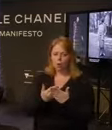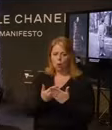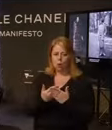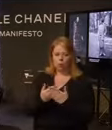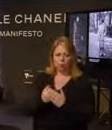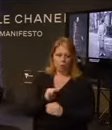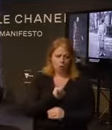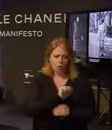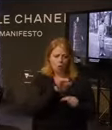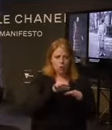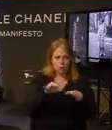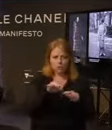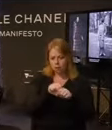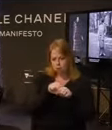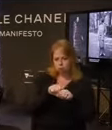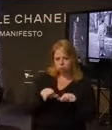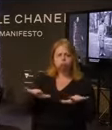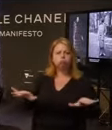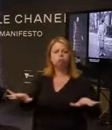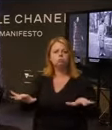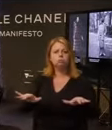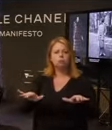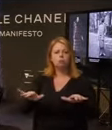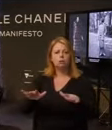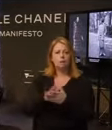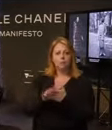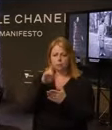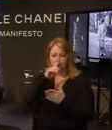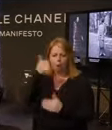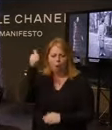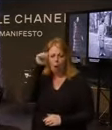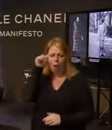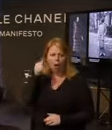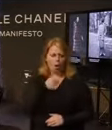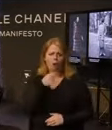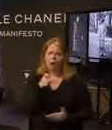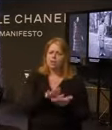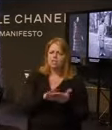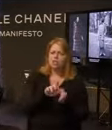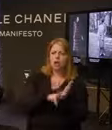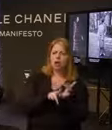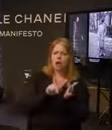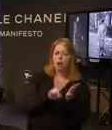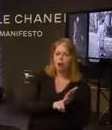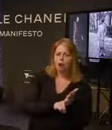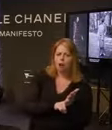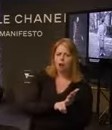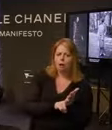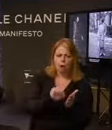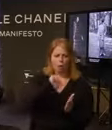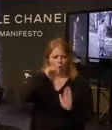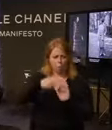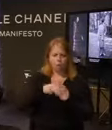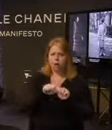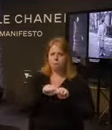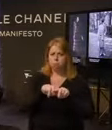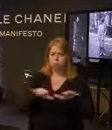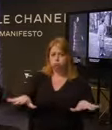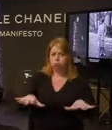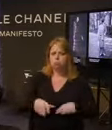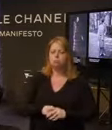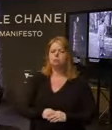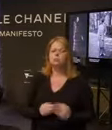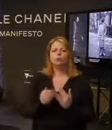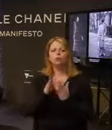her designs and making them well recognized, and so really kind of pushing that her brand into the public eye through the